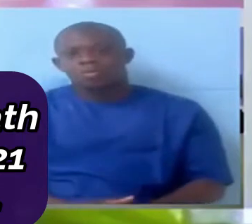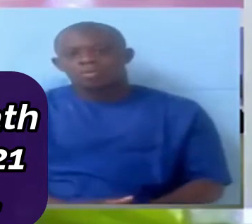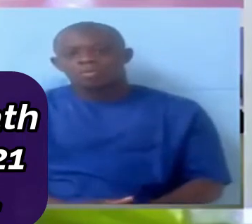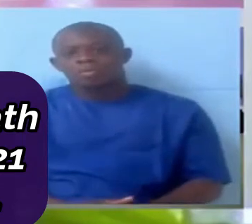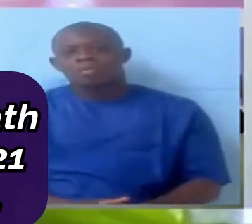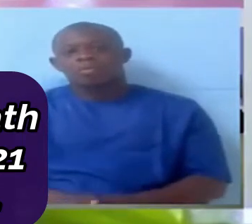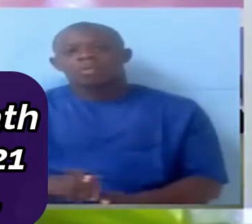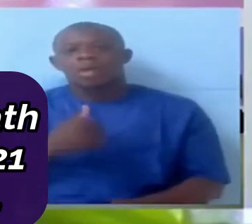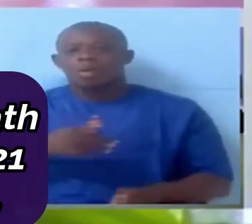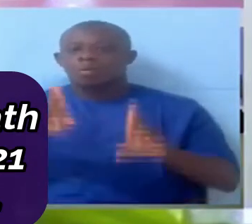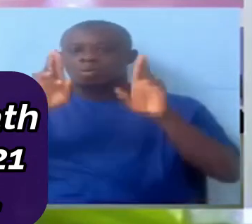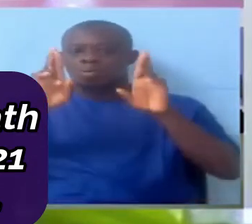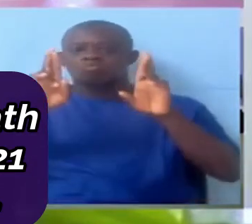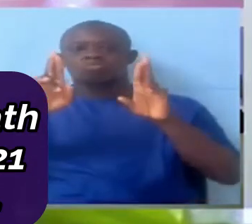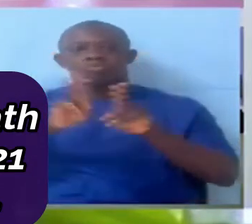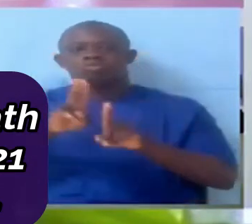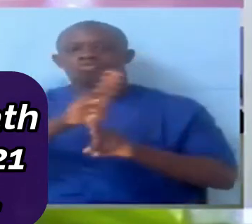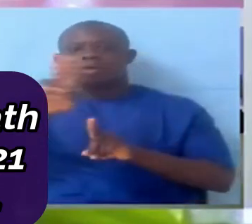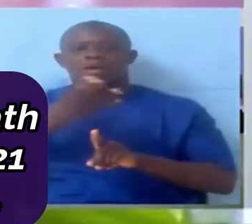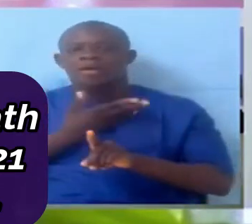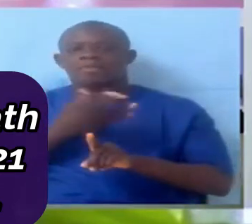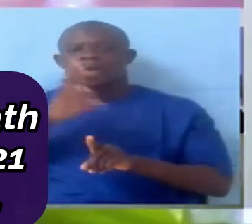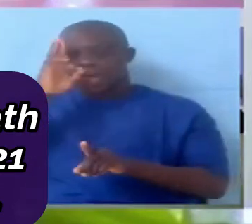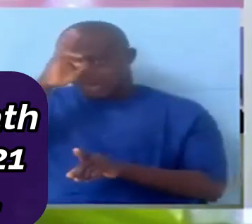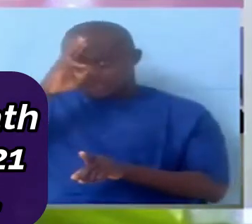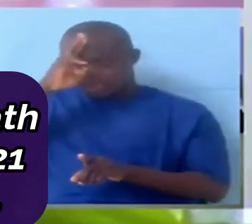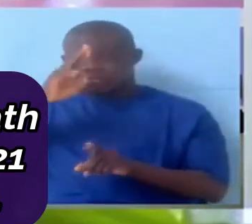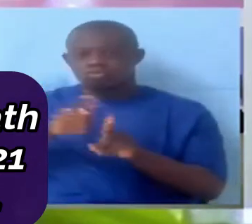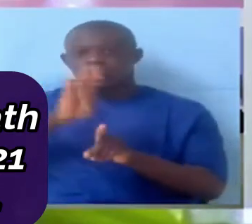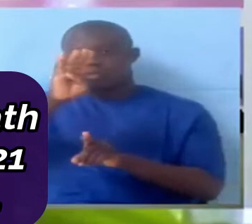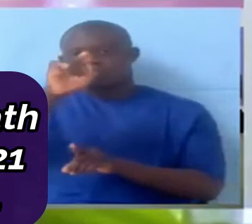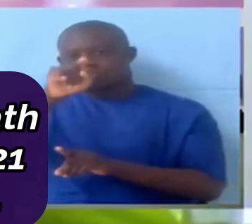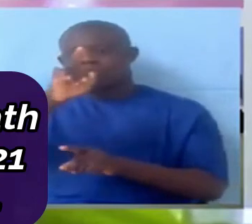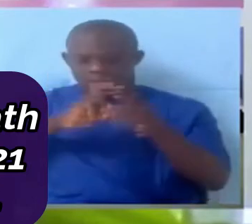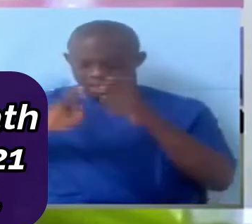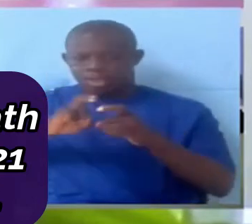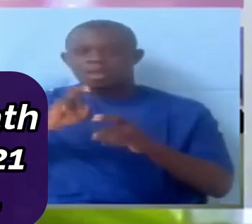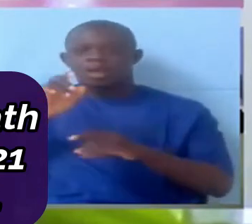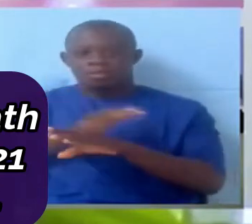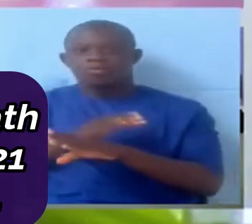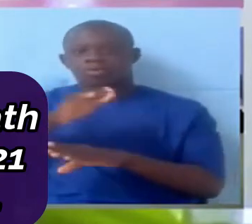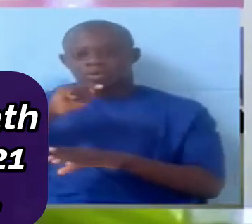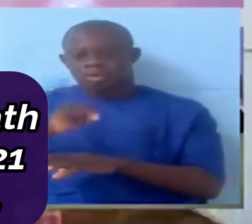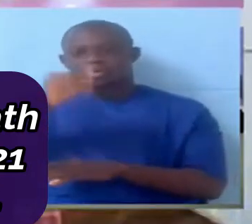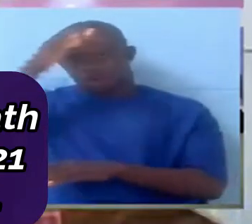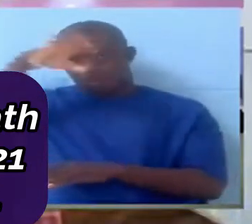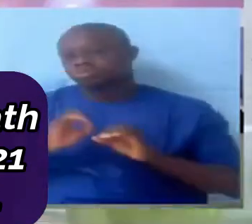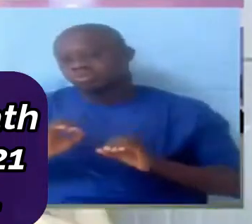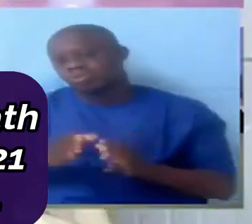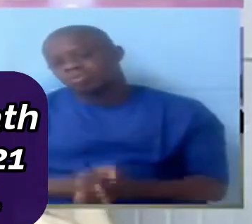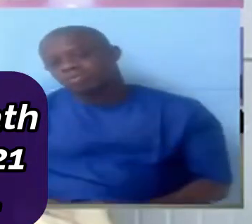him 1 week so that he can come back and furnish the commission with extra